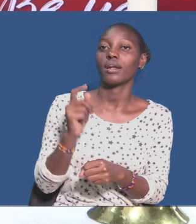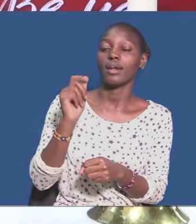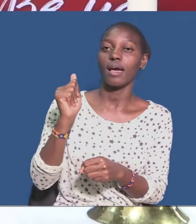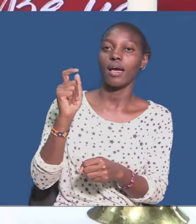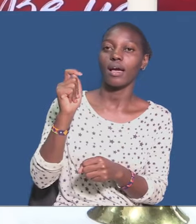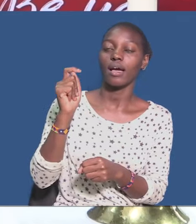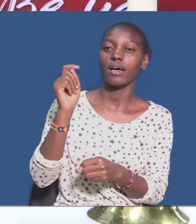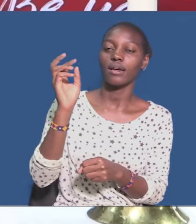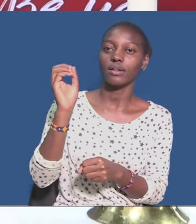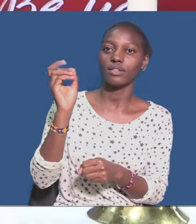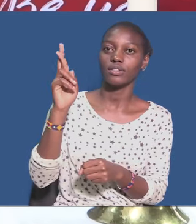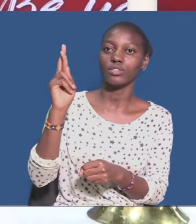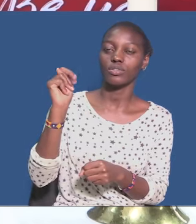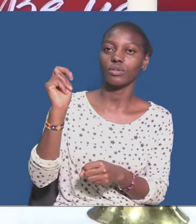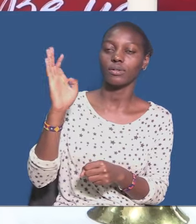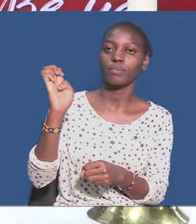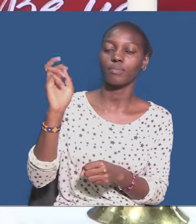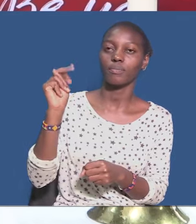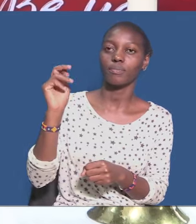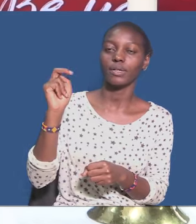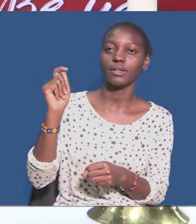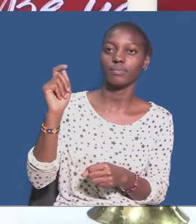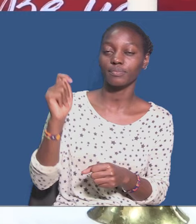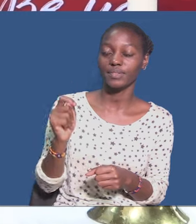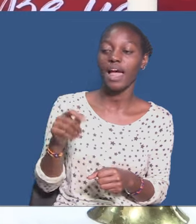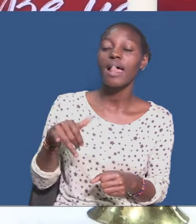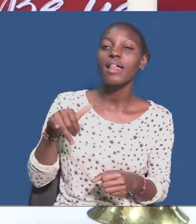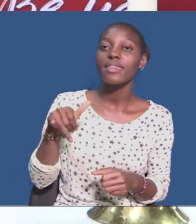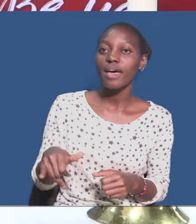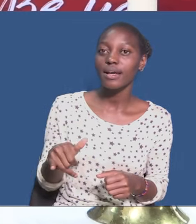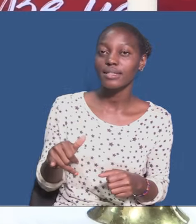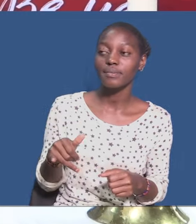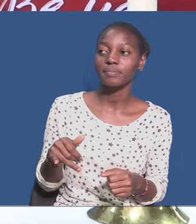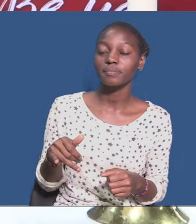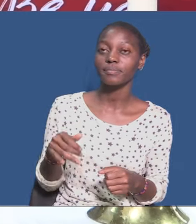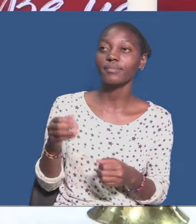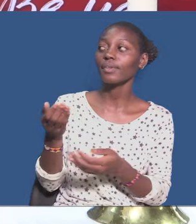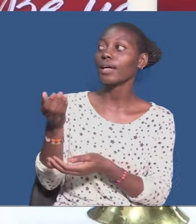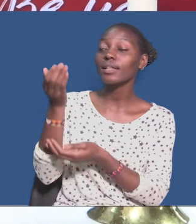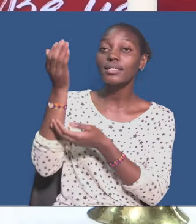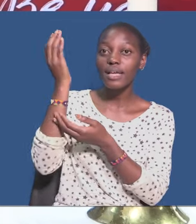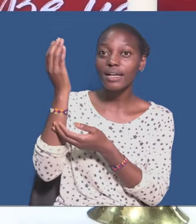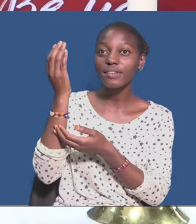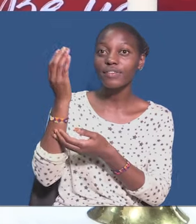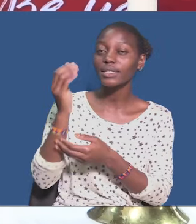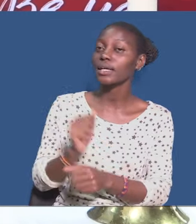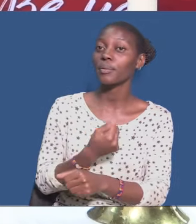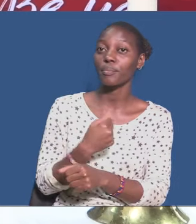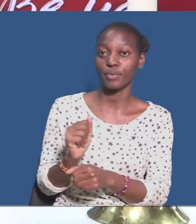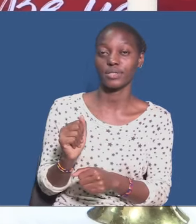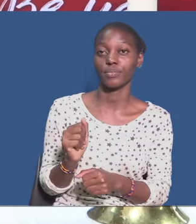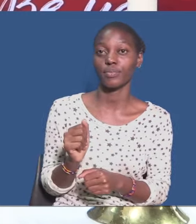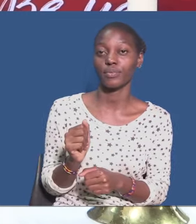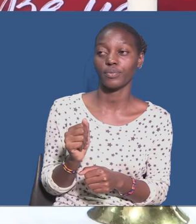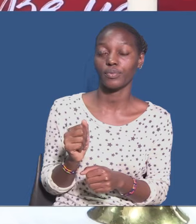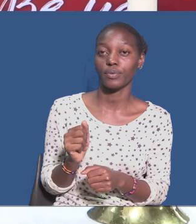And that is why also the blood of bulls and goats and any sacrifice thereof could not and